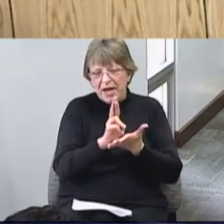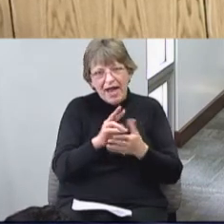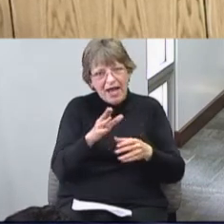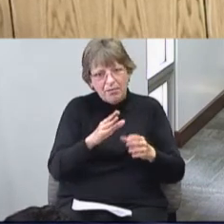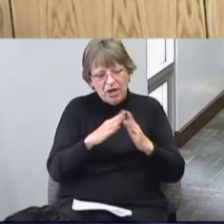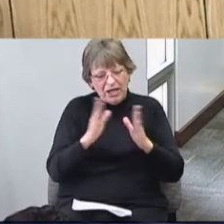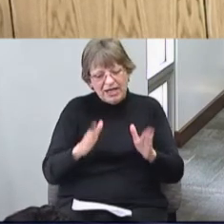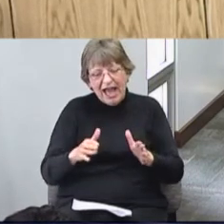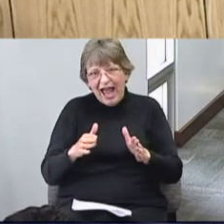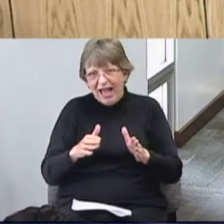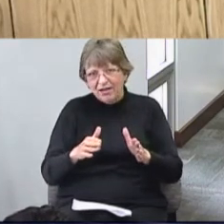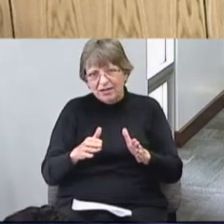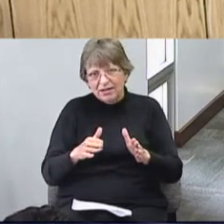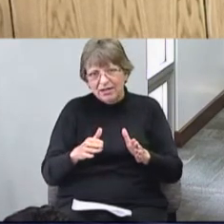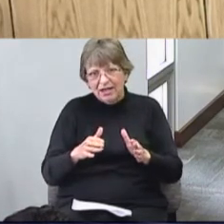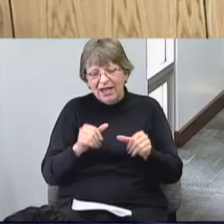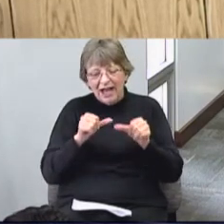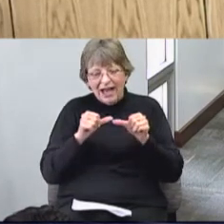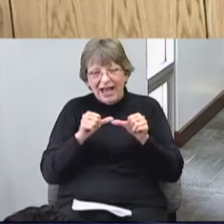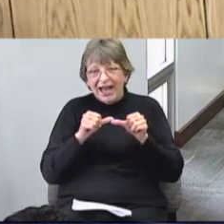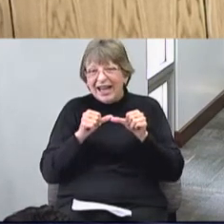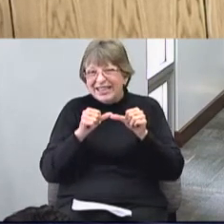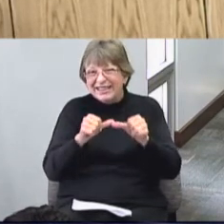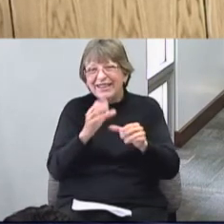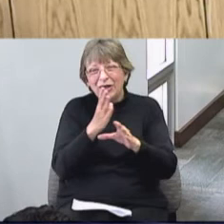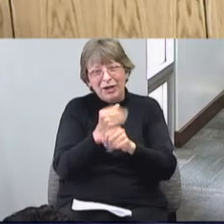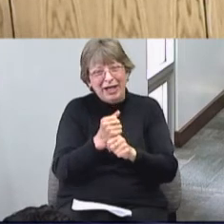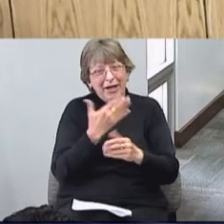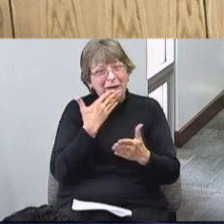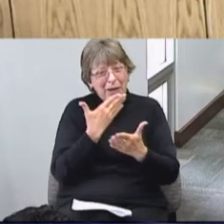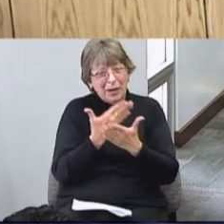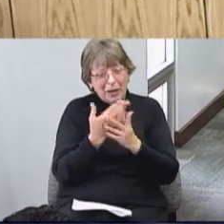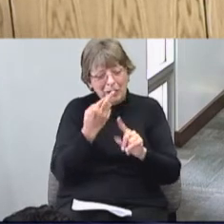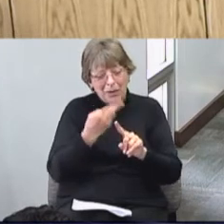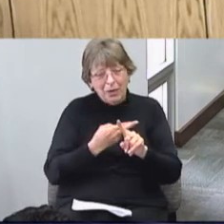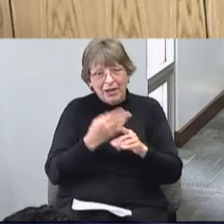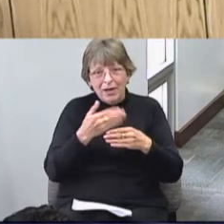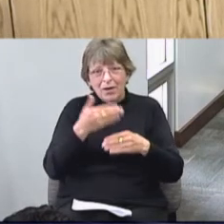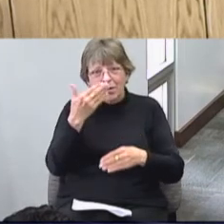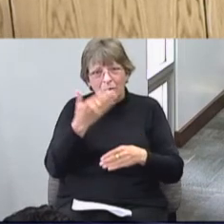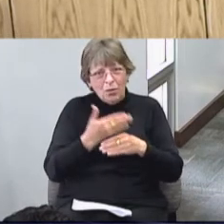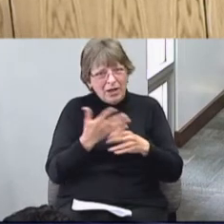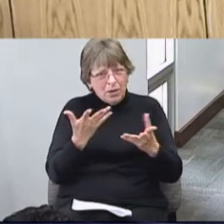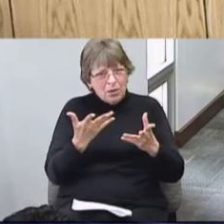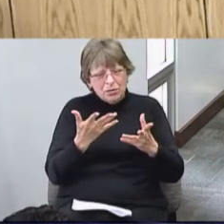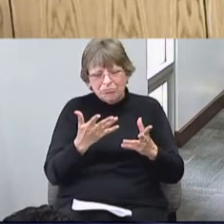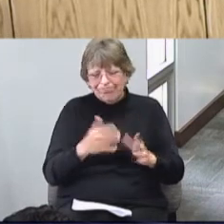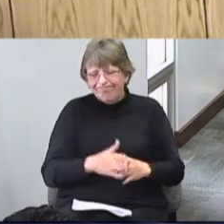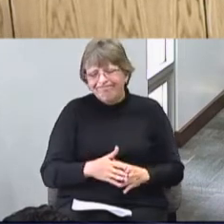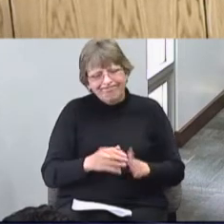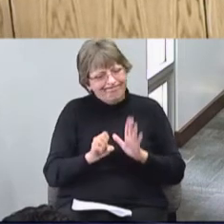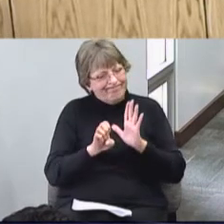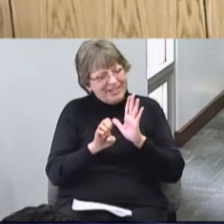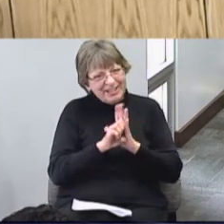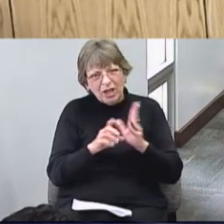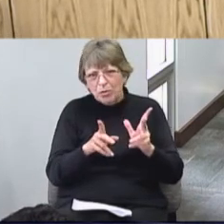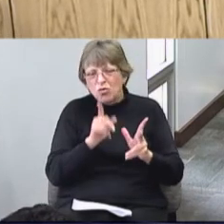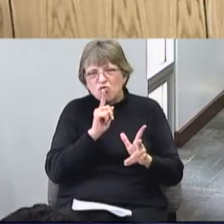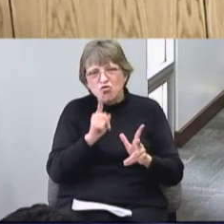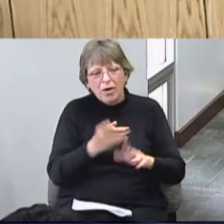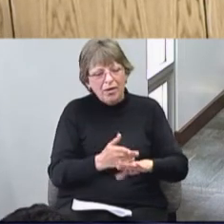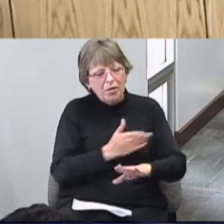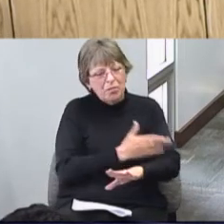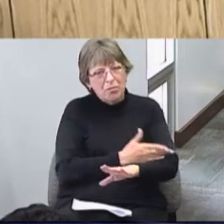be able to maintain a marketable rent. The windows in question are a prime example. They have greatly improved the property and make it